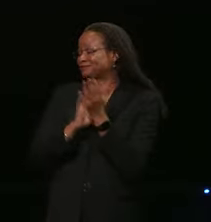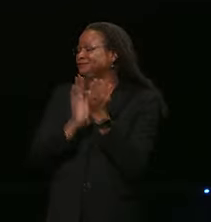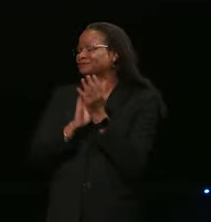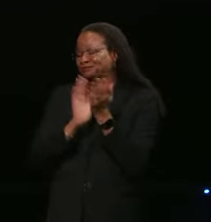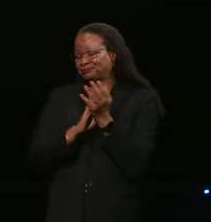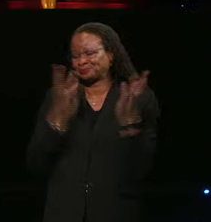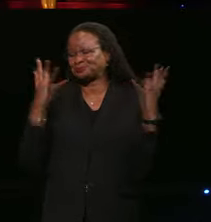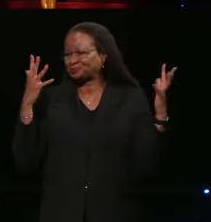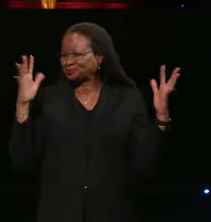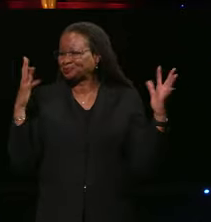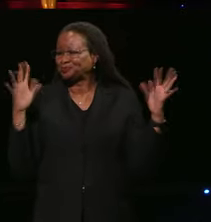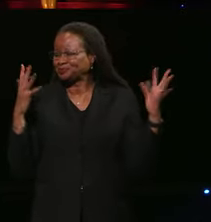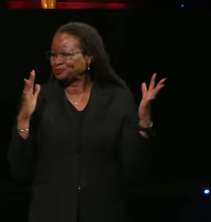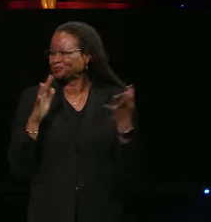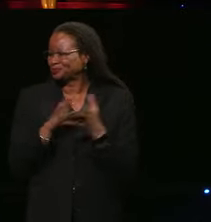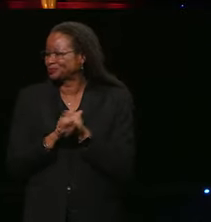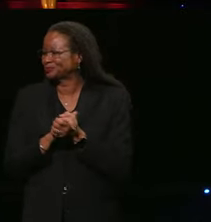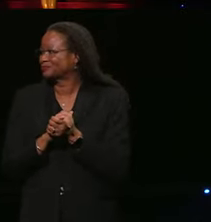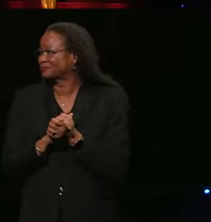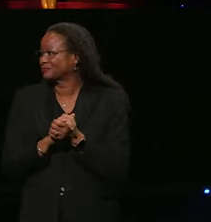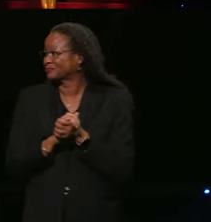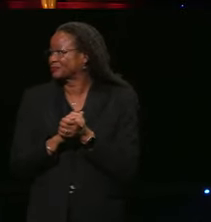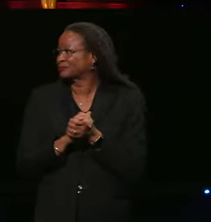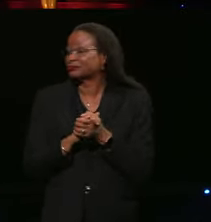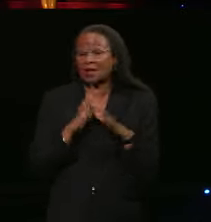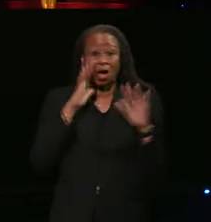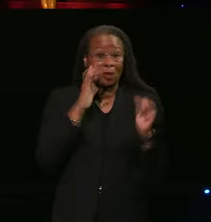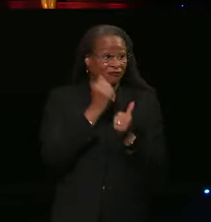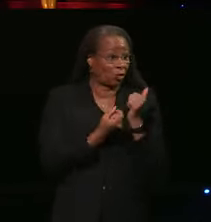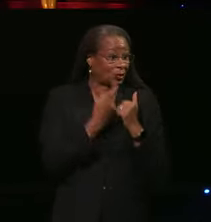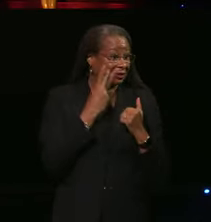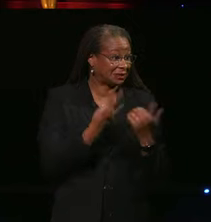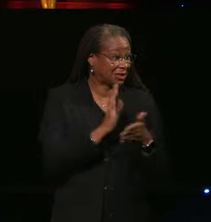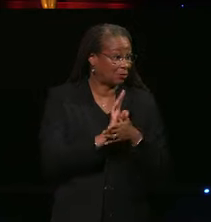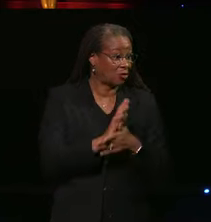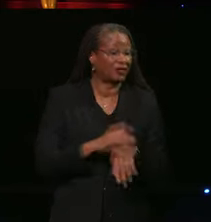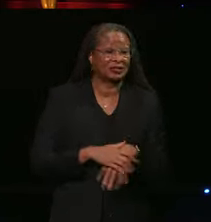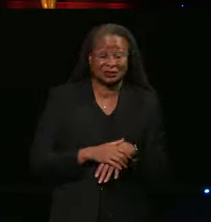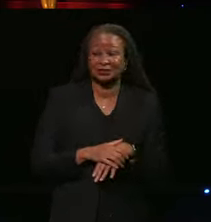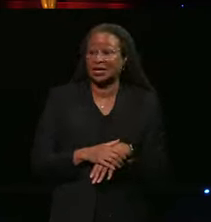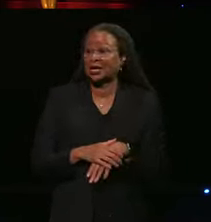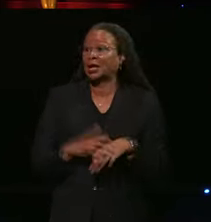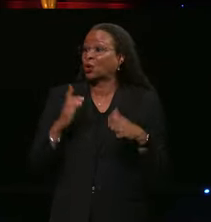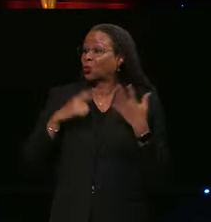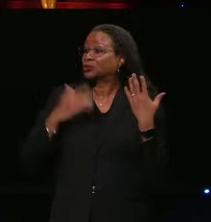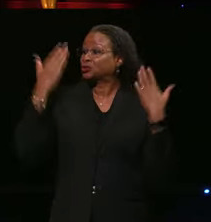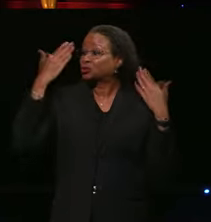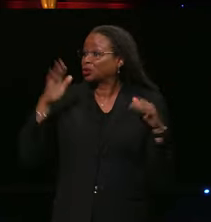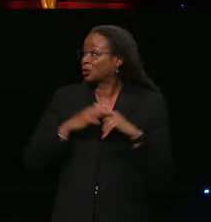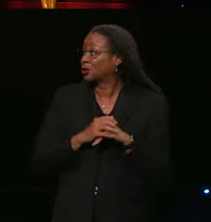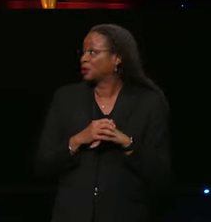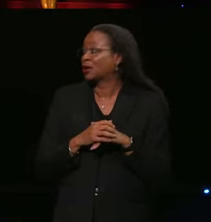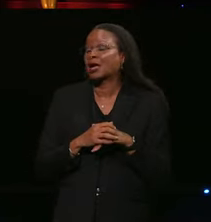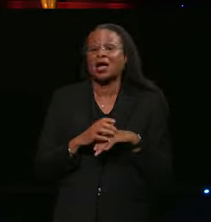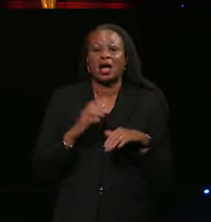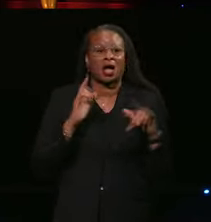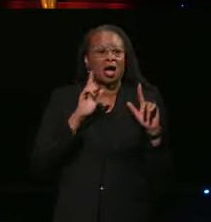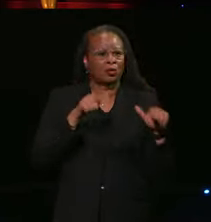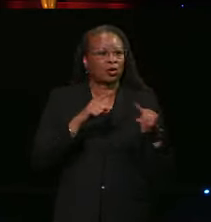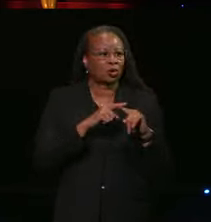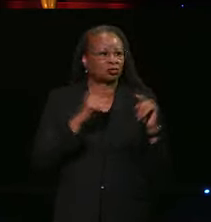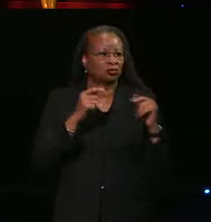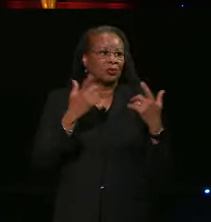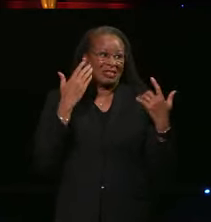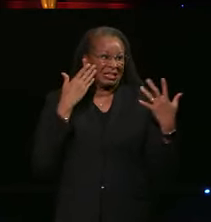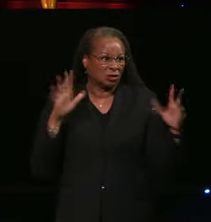you. But I hope everybody's seen this movie, by the way. It's phenomenal. What they didn't know is that I'm going to go extreme